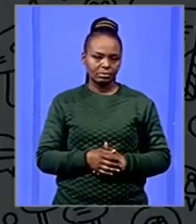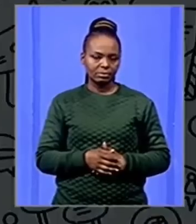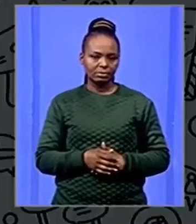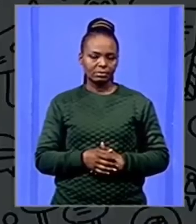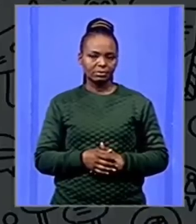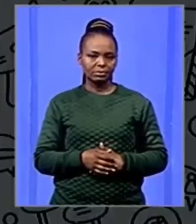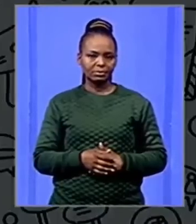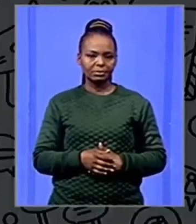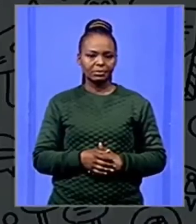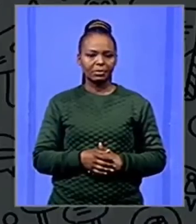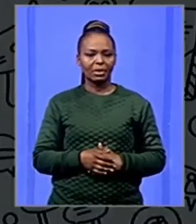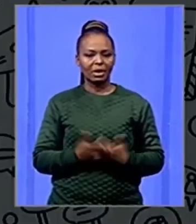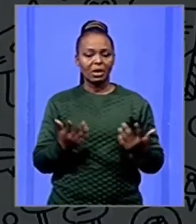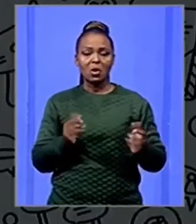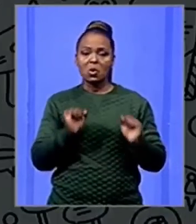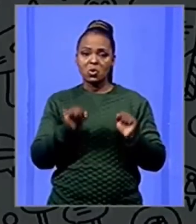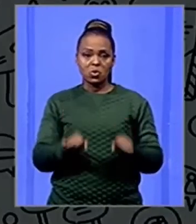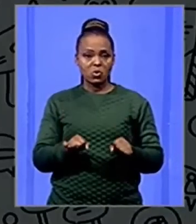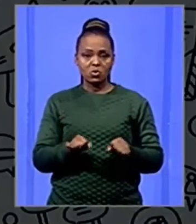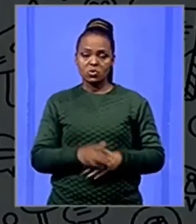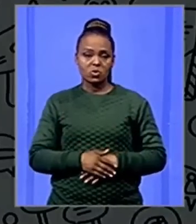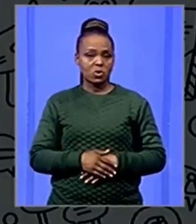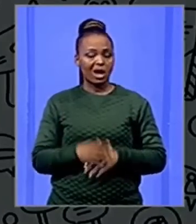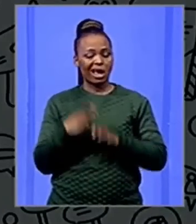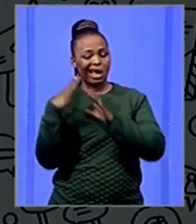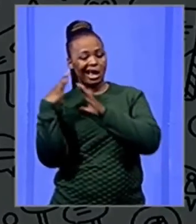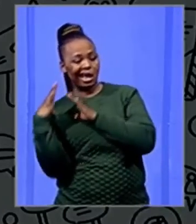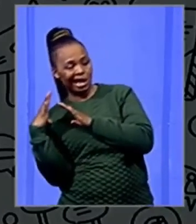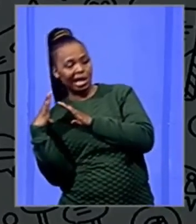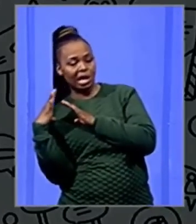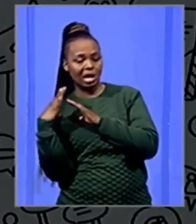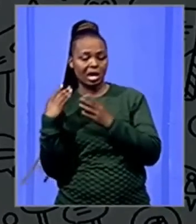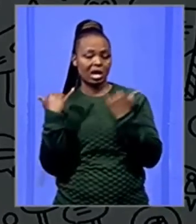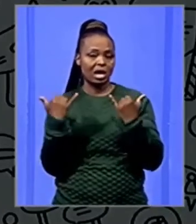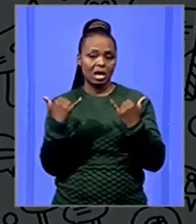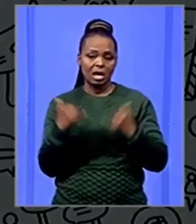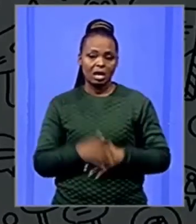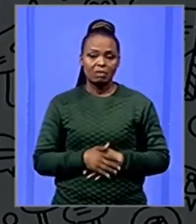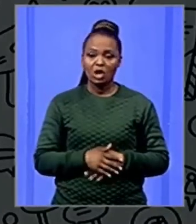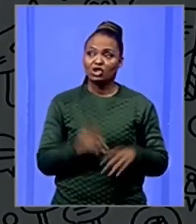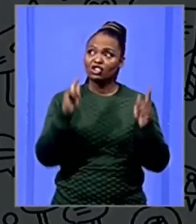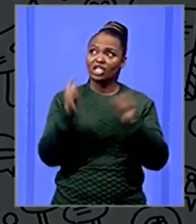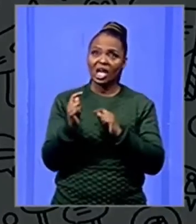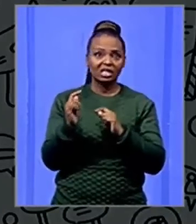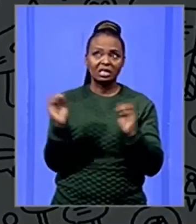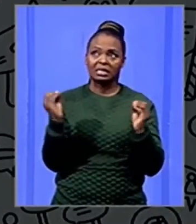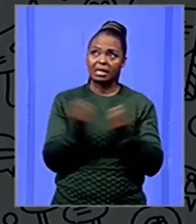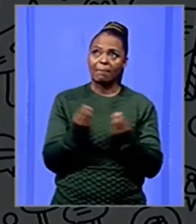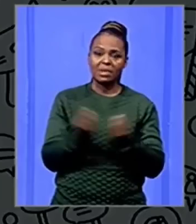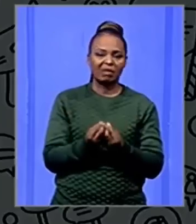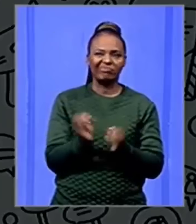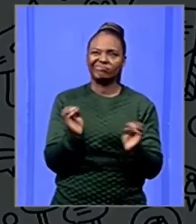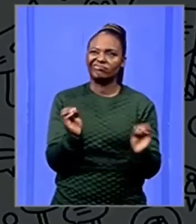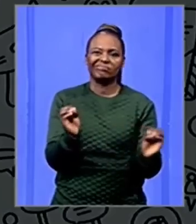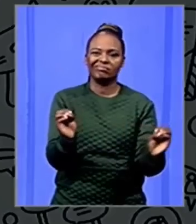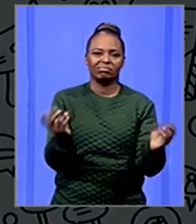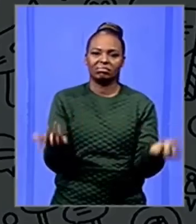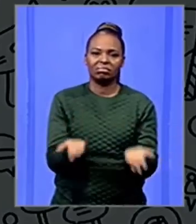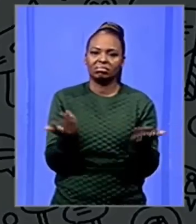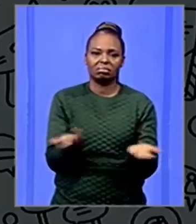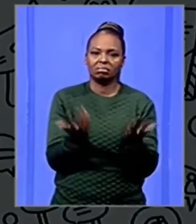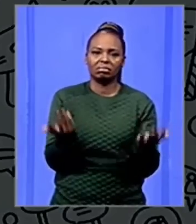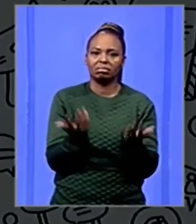Re inetse re go betse go siame se se builweng gompieno ga se tise phetogo epe fela go tshwana fela